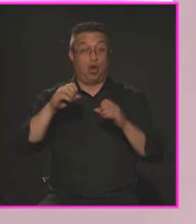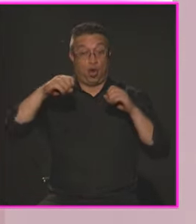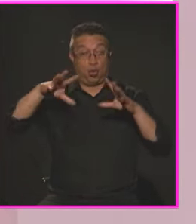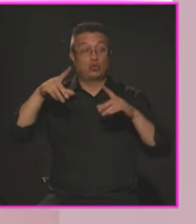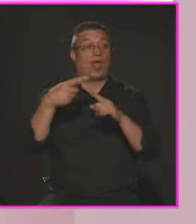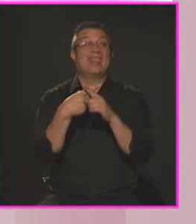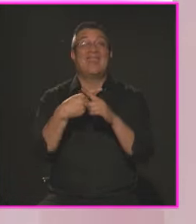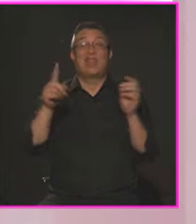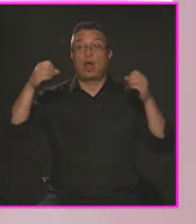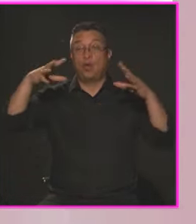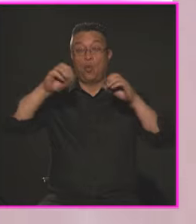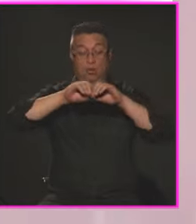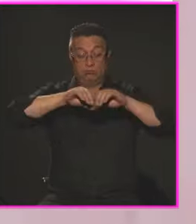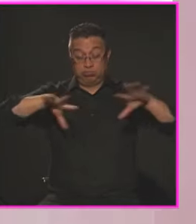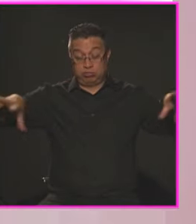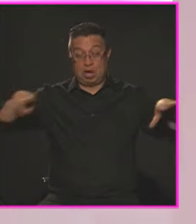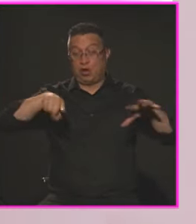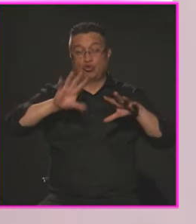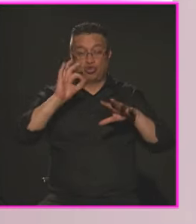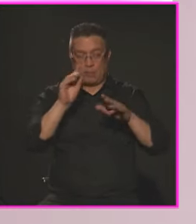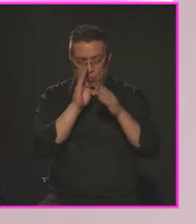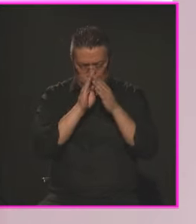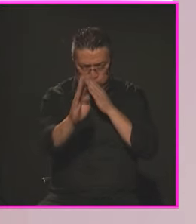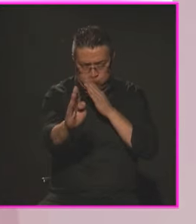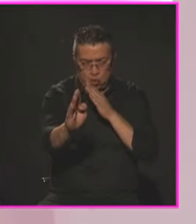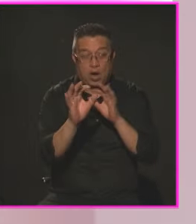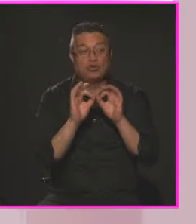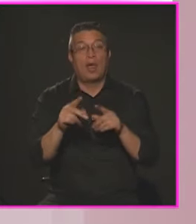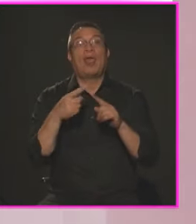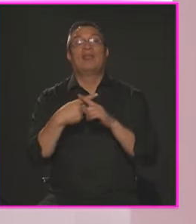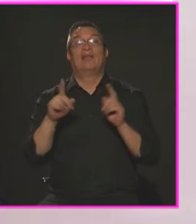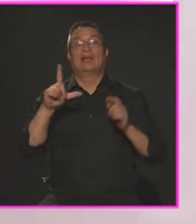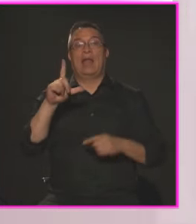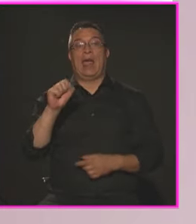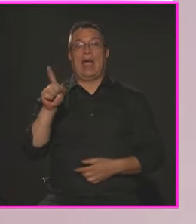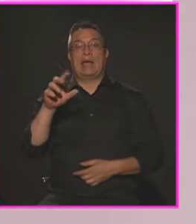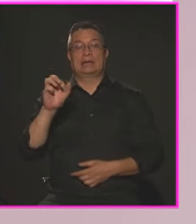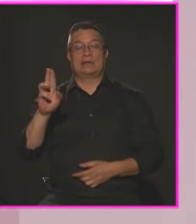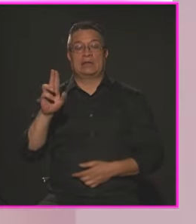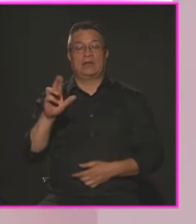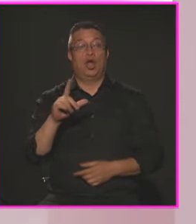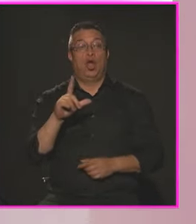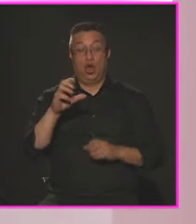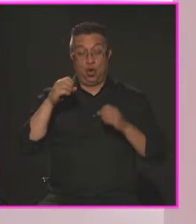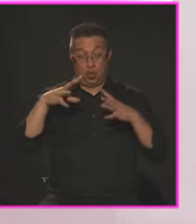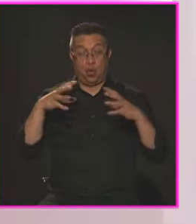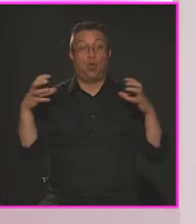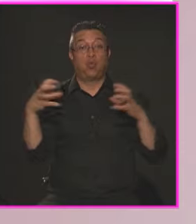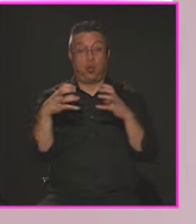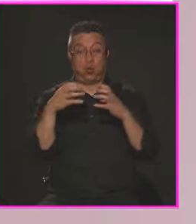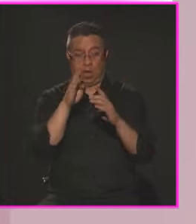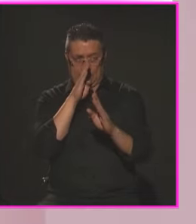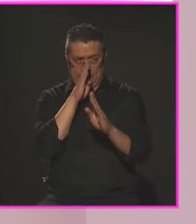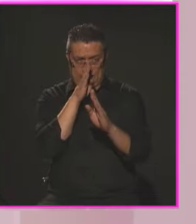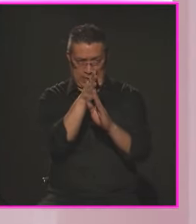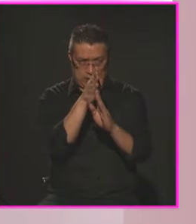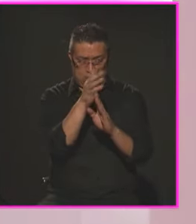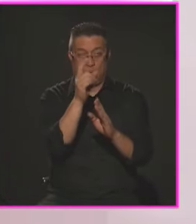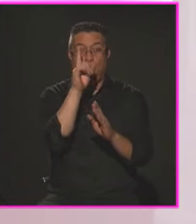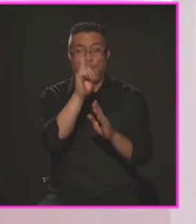So just summarize these properties. The laser light is intense, it's directive, it's monochromatic, and it's